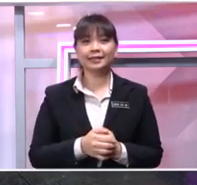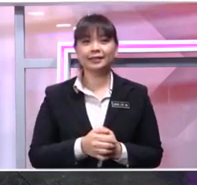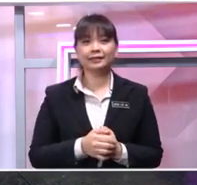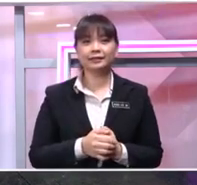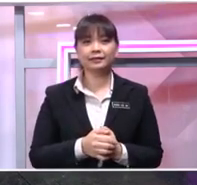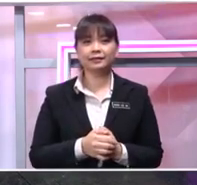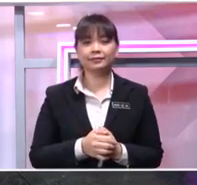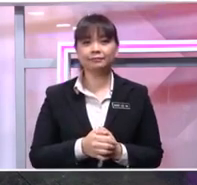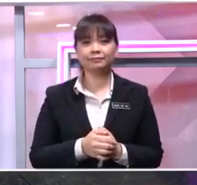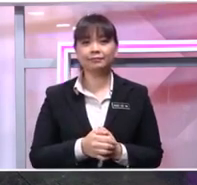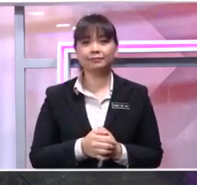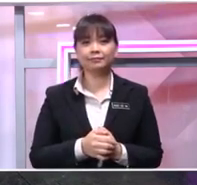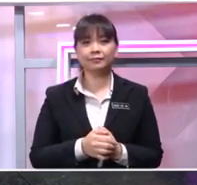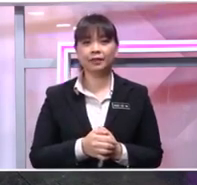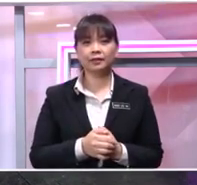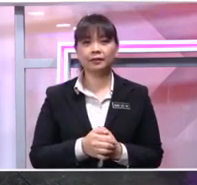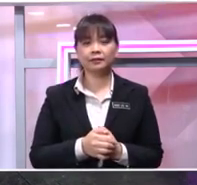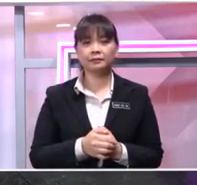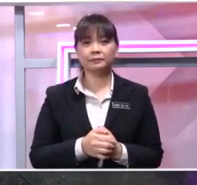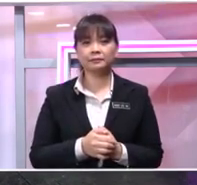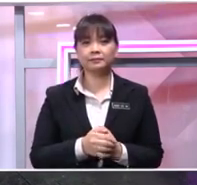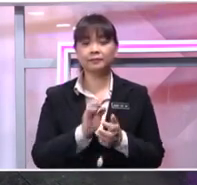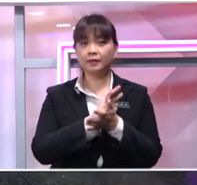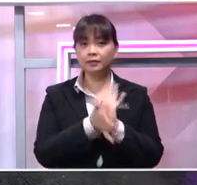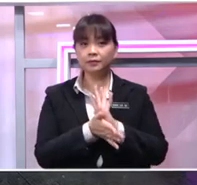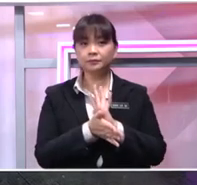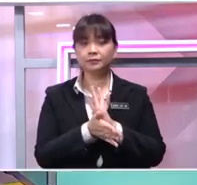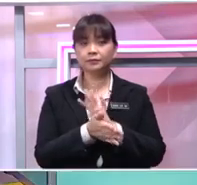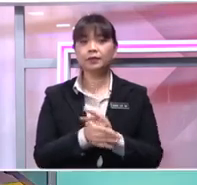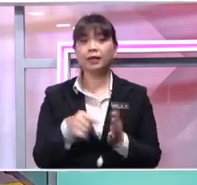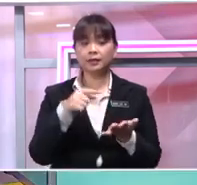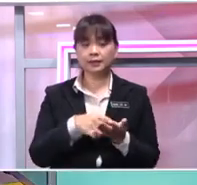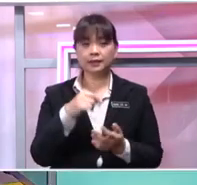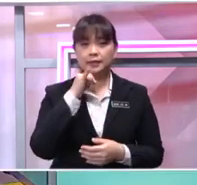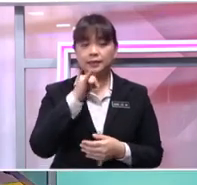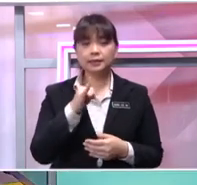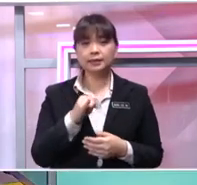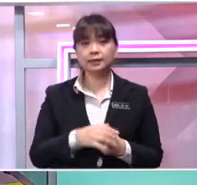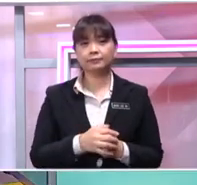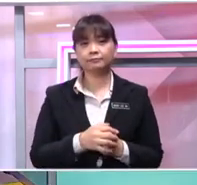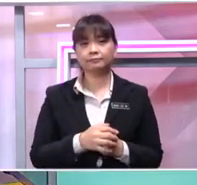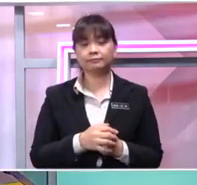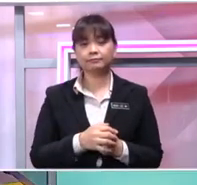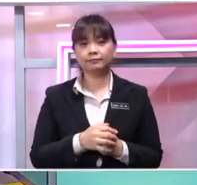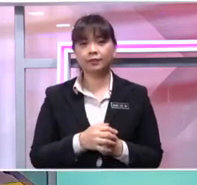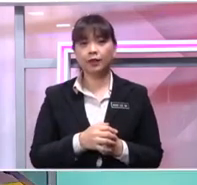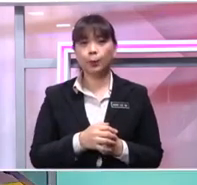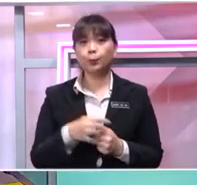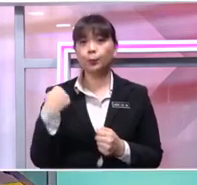Hanis. Okay, all right. Awesome. All right, so this is the tricky one. Mm-hmm. We have